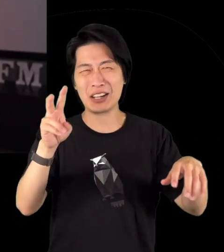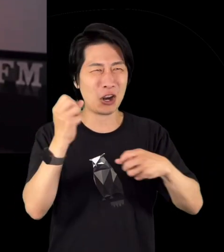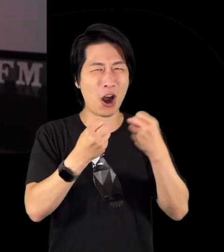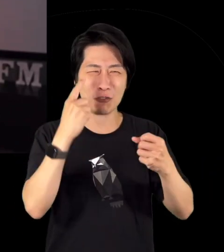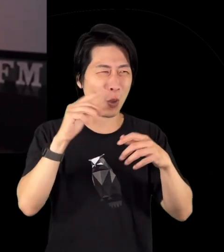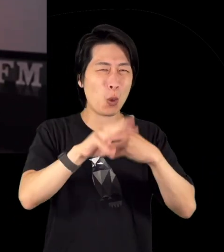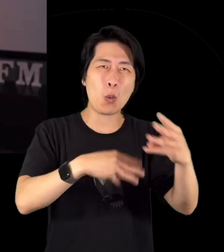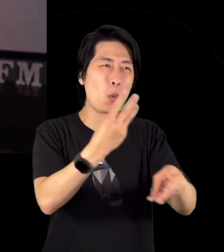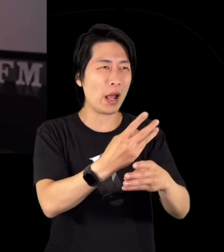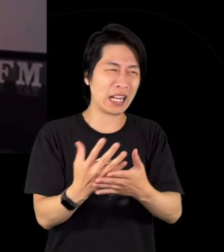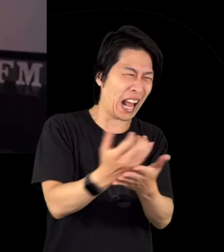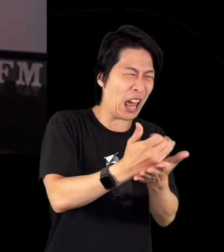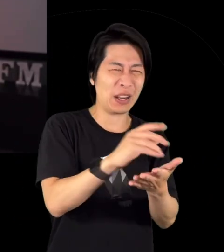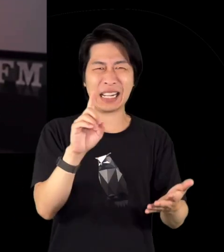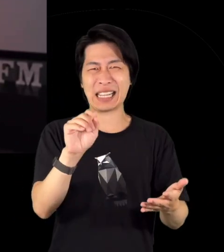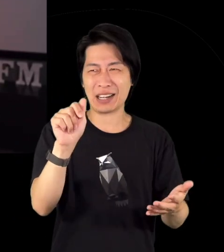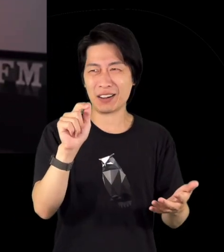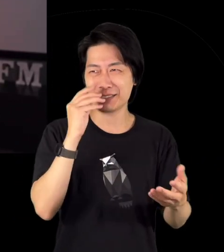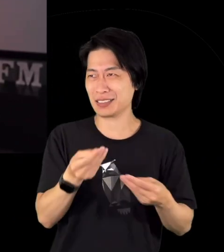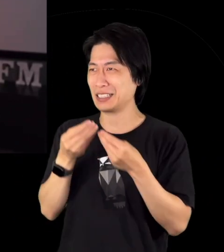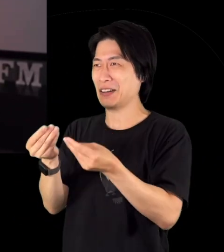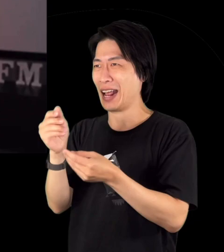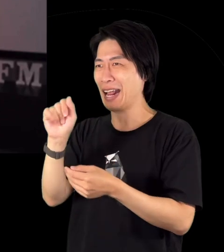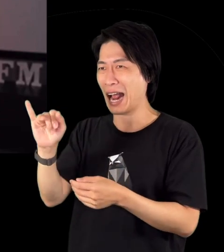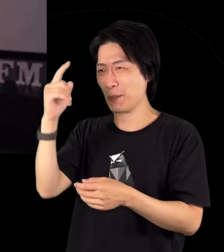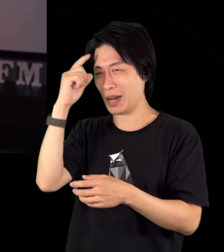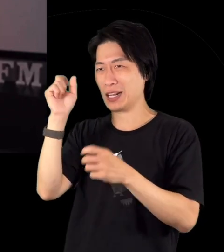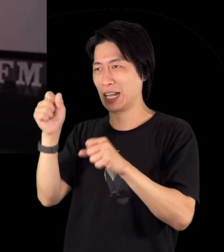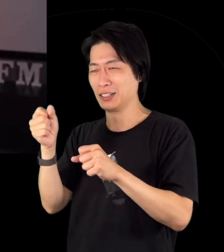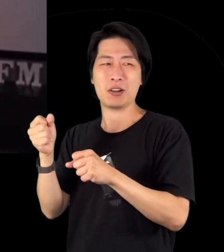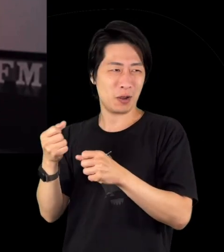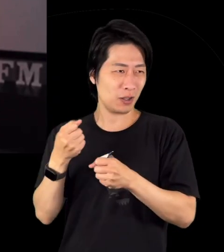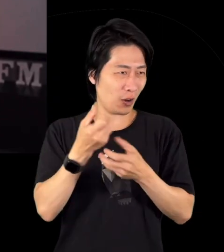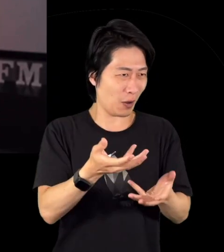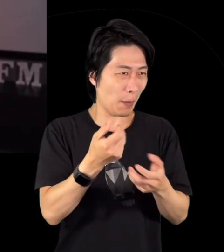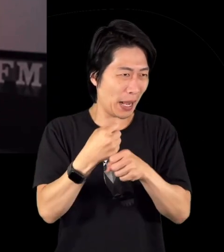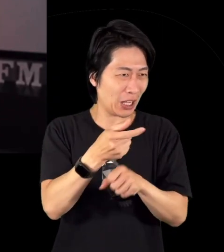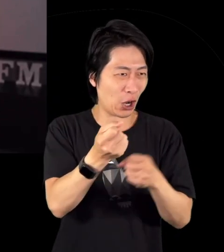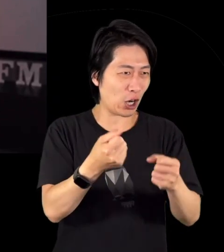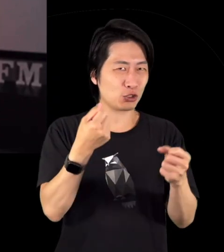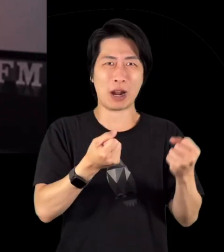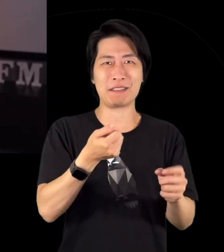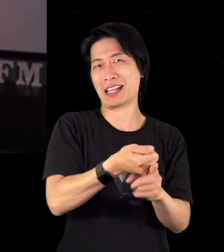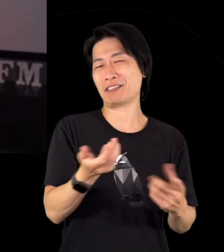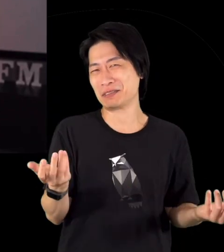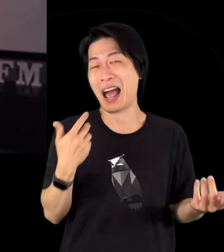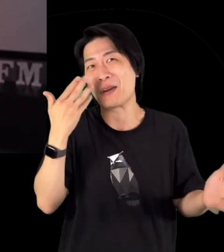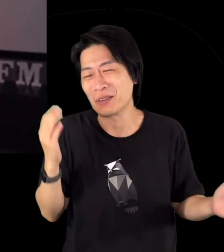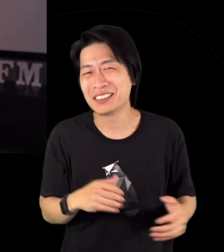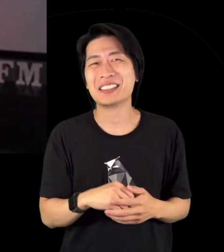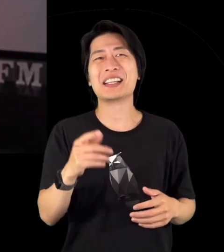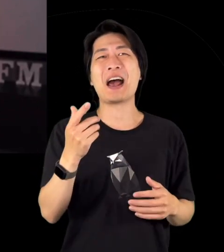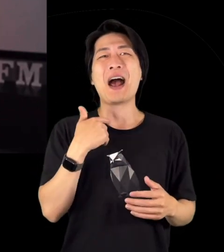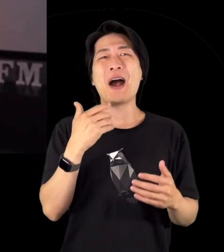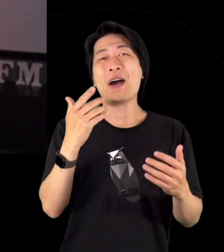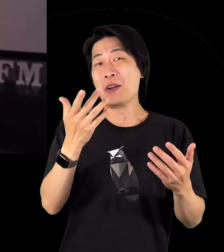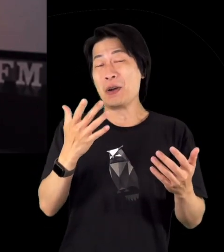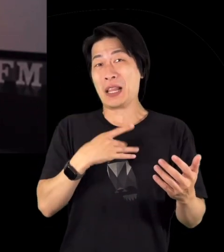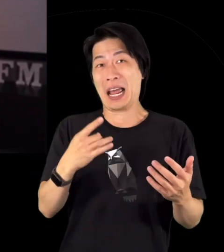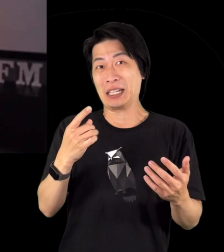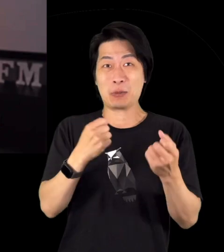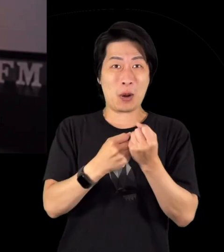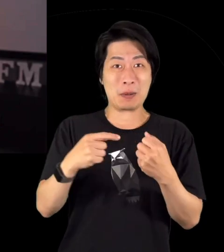for our AI brains so that the cars can drive themselves. I don't know. I would love to hear your thoughts in the comment section below. If you want to support the channel, super easy,